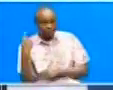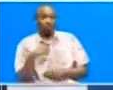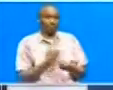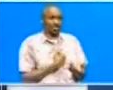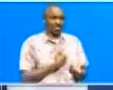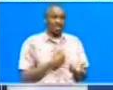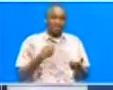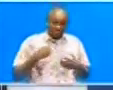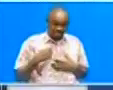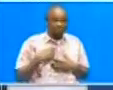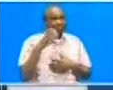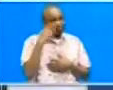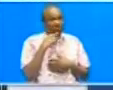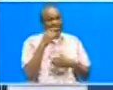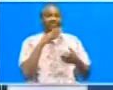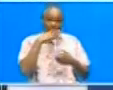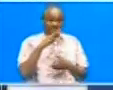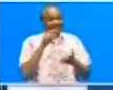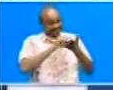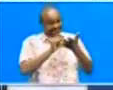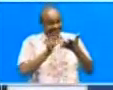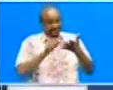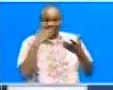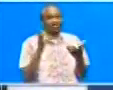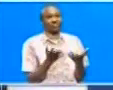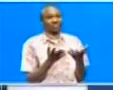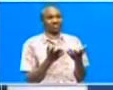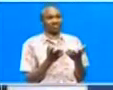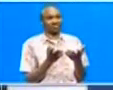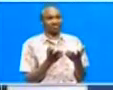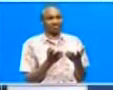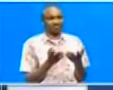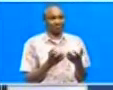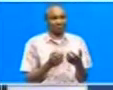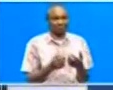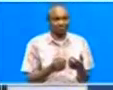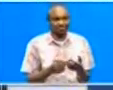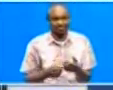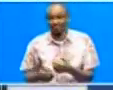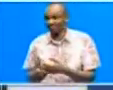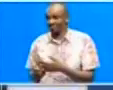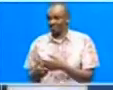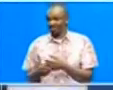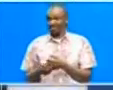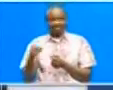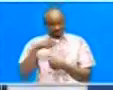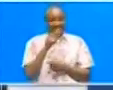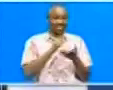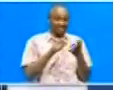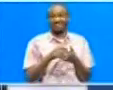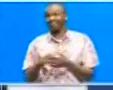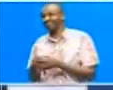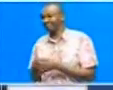so I had a speech written out for when I don't win. Instead of really? When I win. Jamal, you had a speech written out for winning. For winning. I like that.